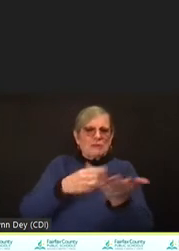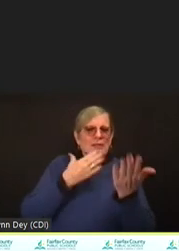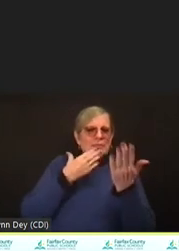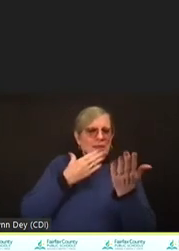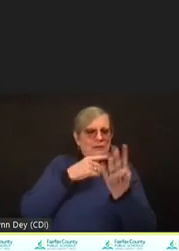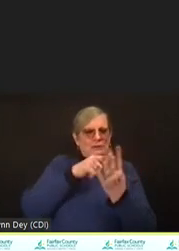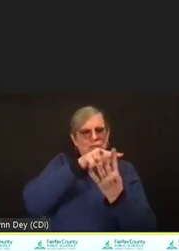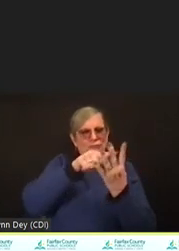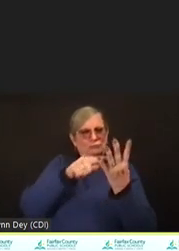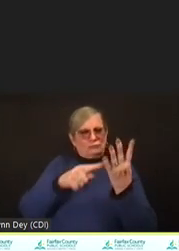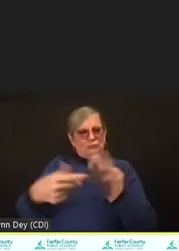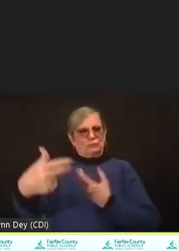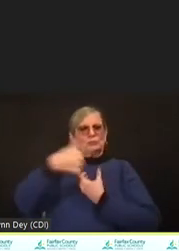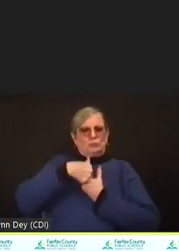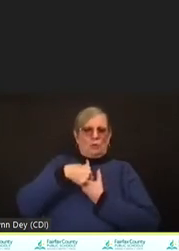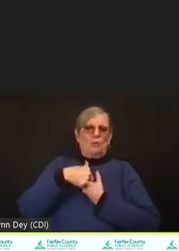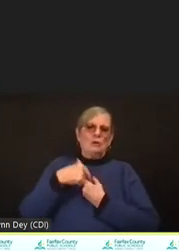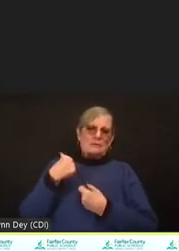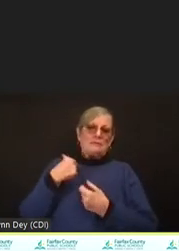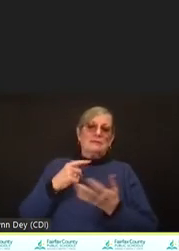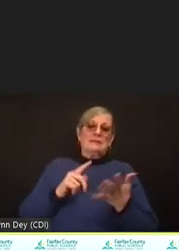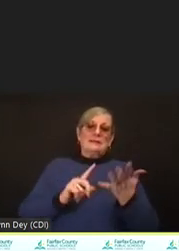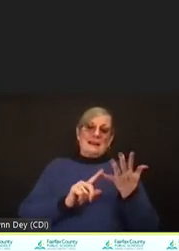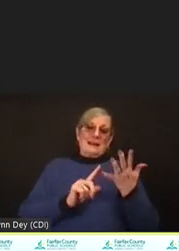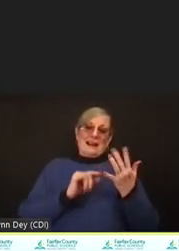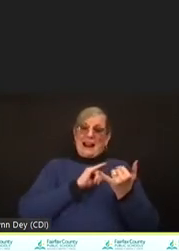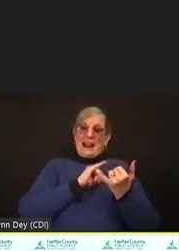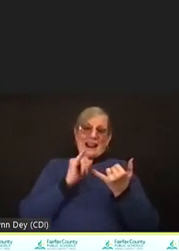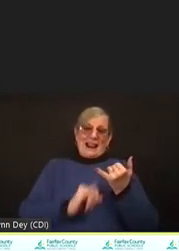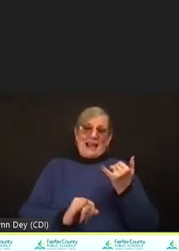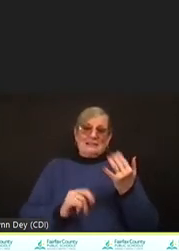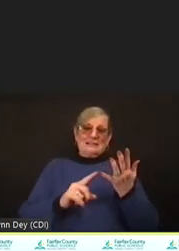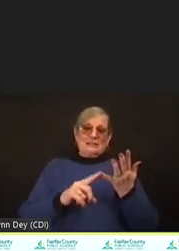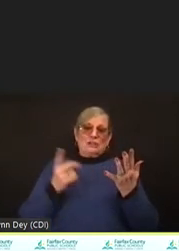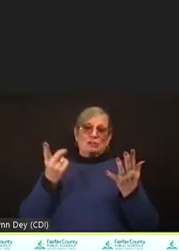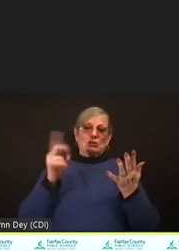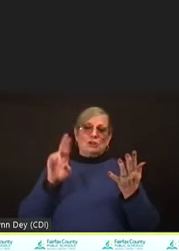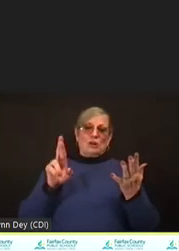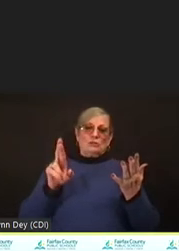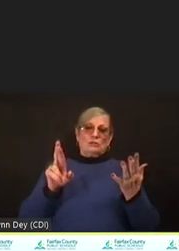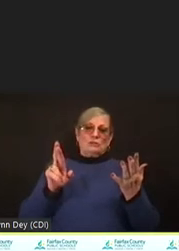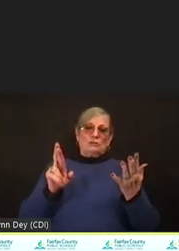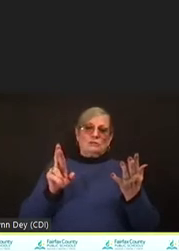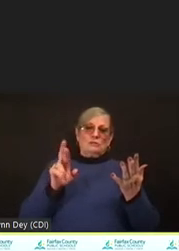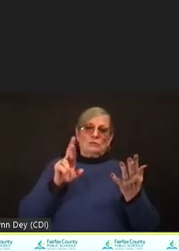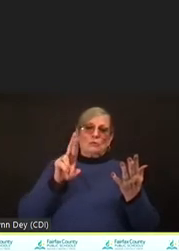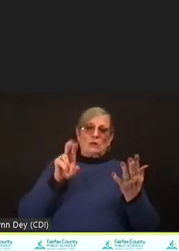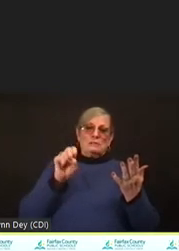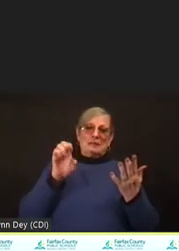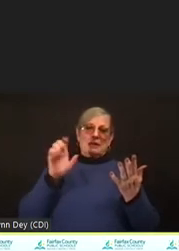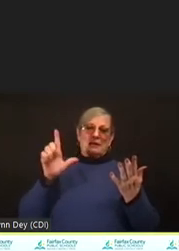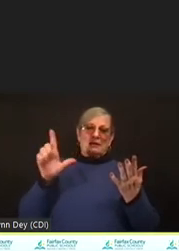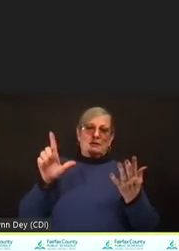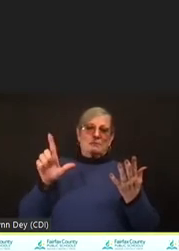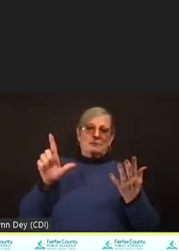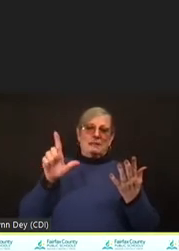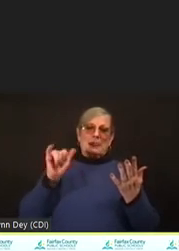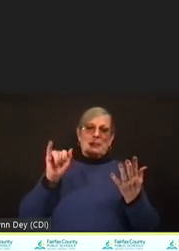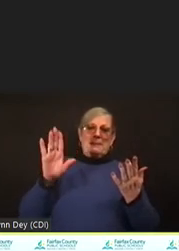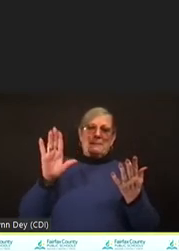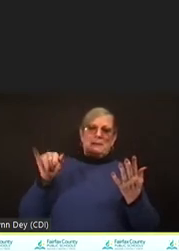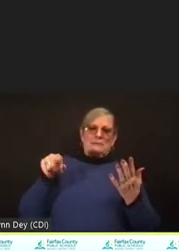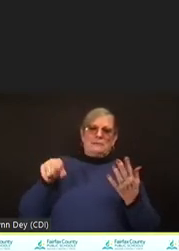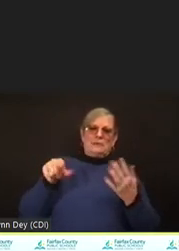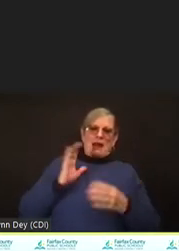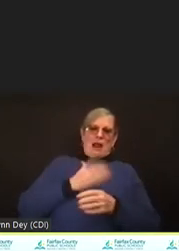evening. And Dr. Russell Libby, who is one of our local pediatricians, part of the Virginia Pediatric Group. We're glad